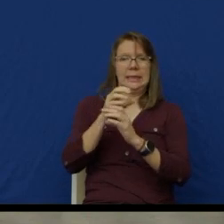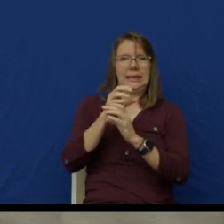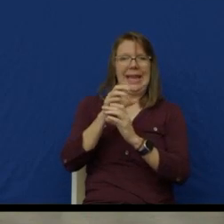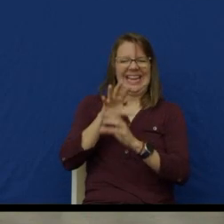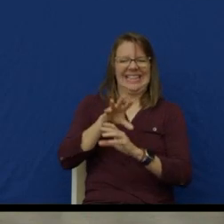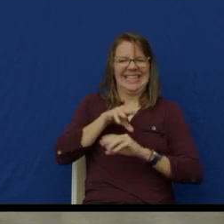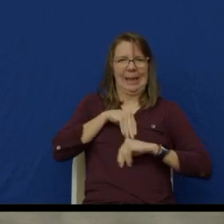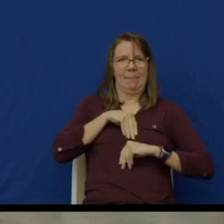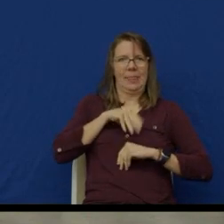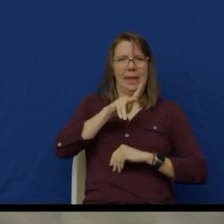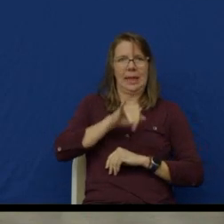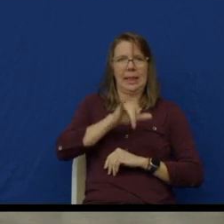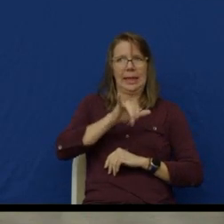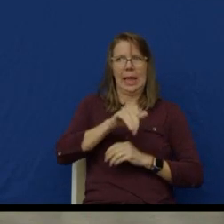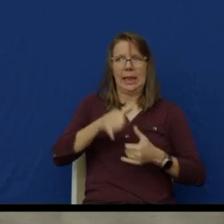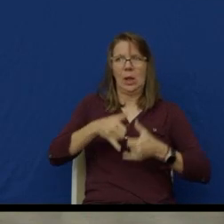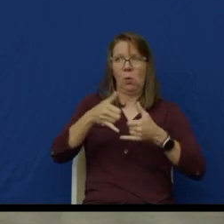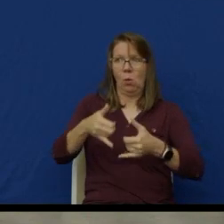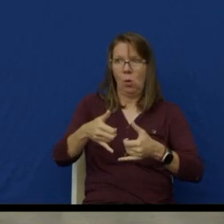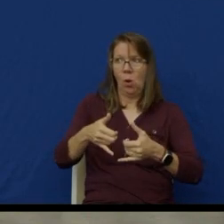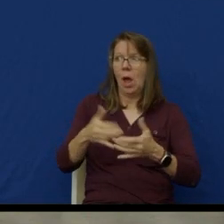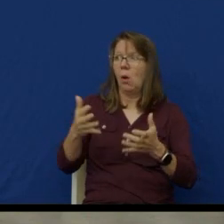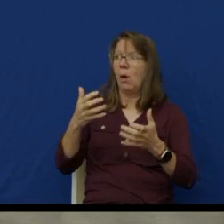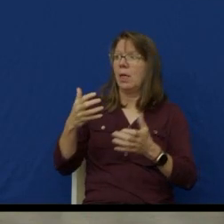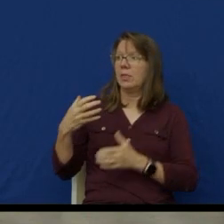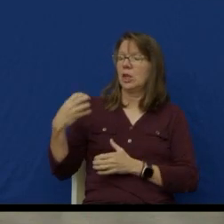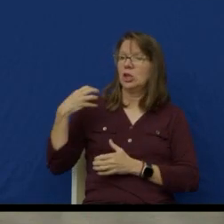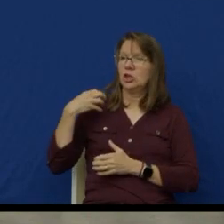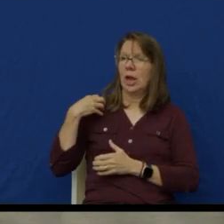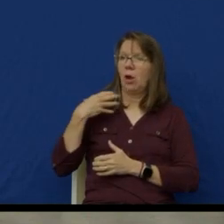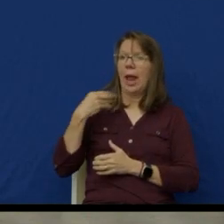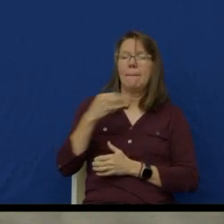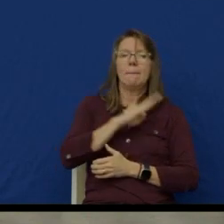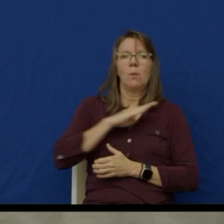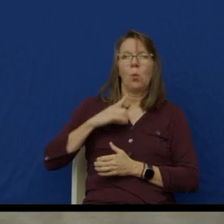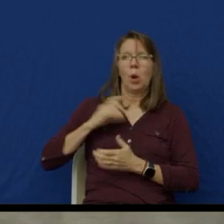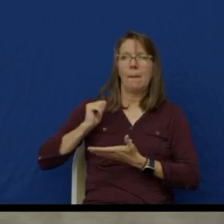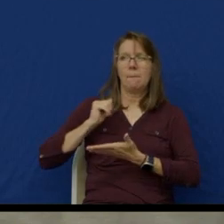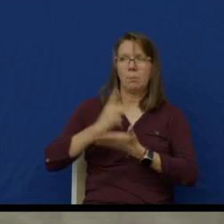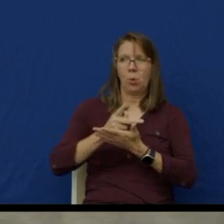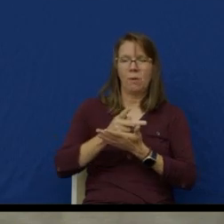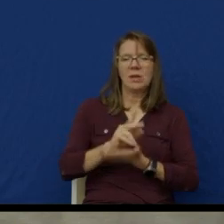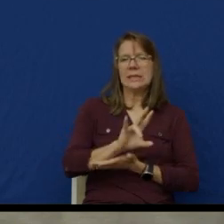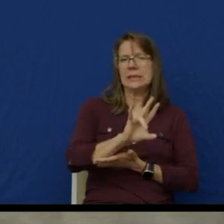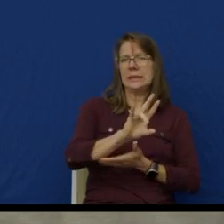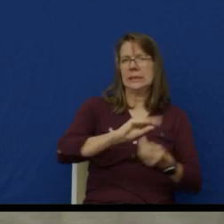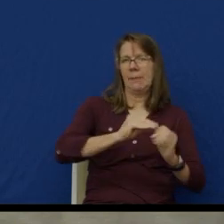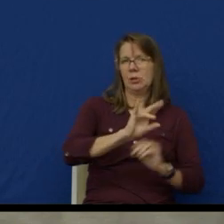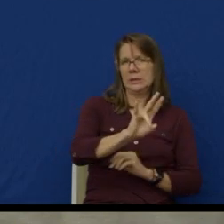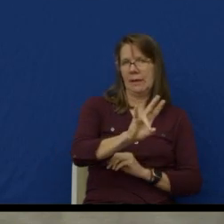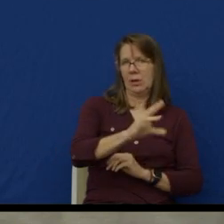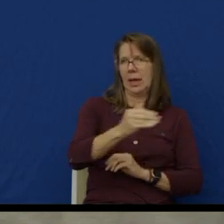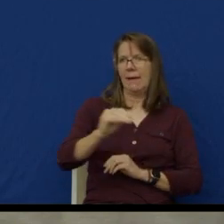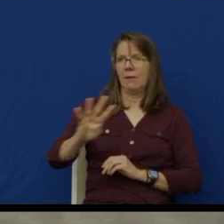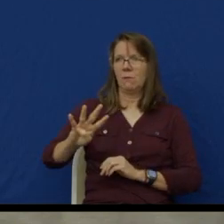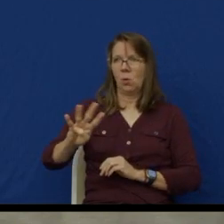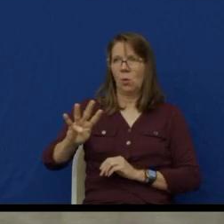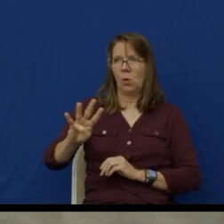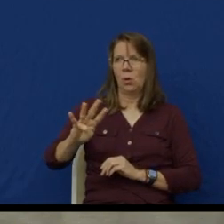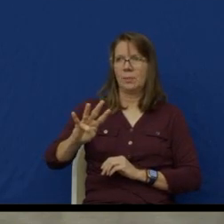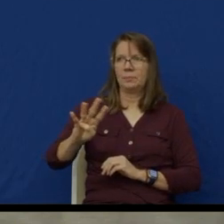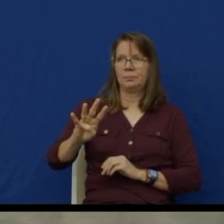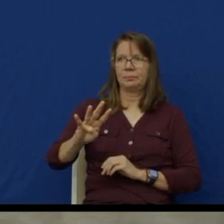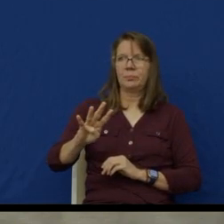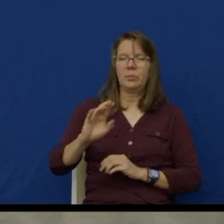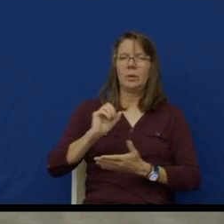Partnership, and ask the chair for the board's approval to recognize candidates 7 and 4 at the board's